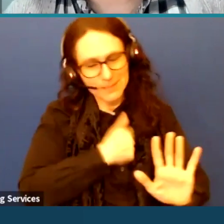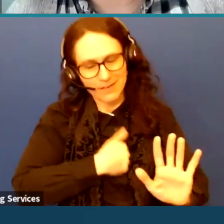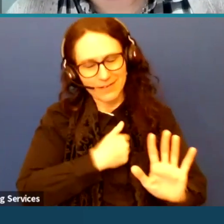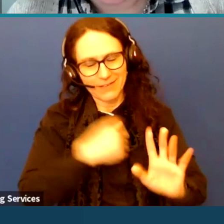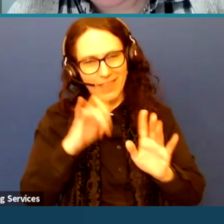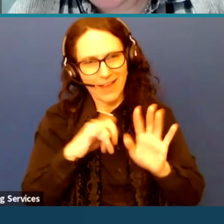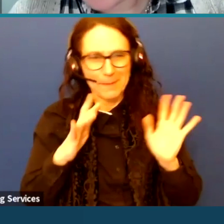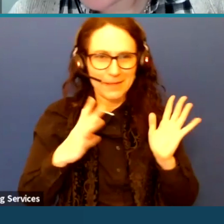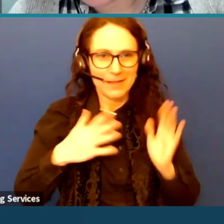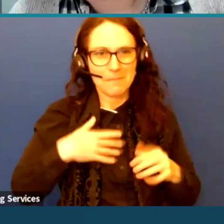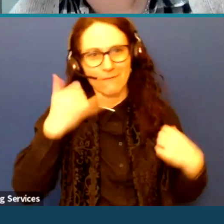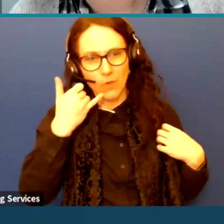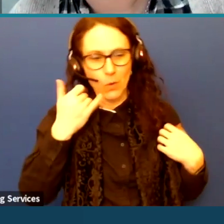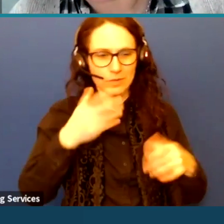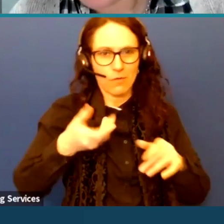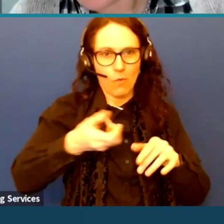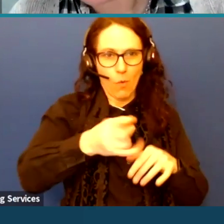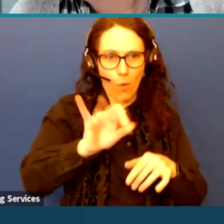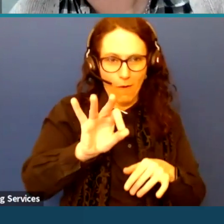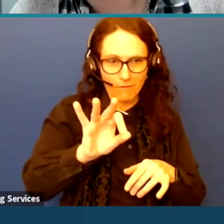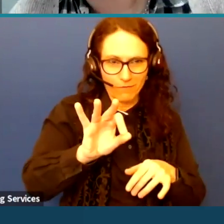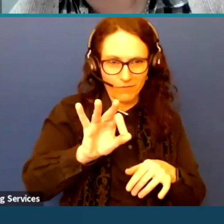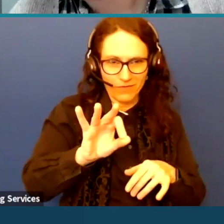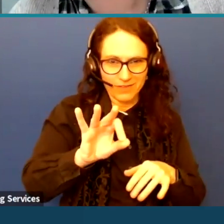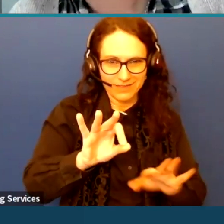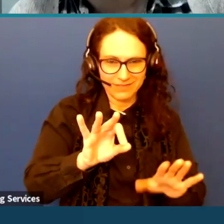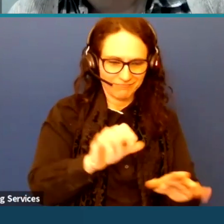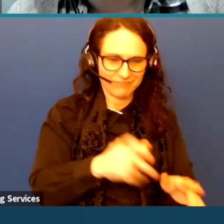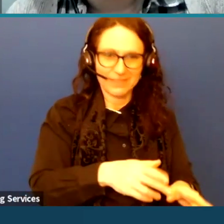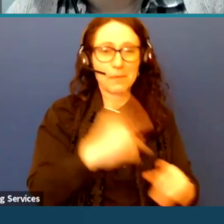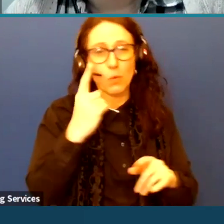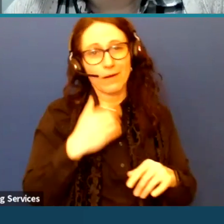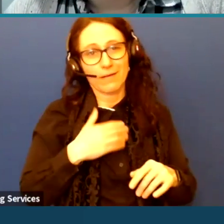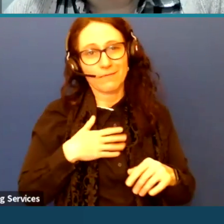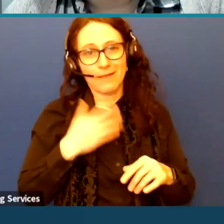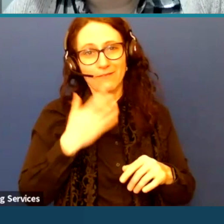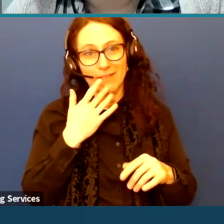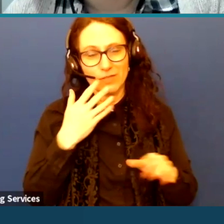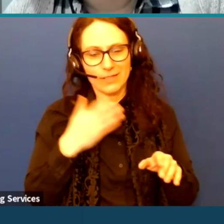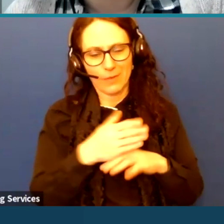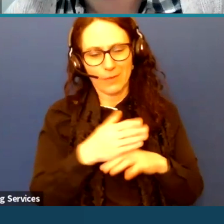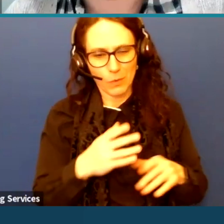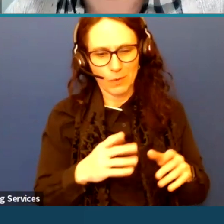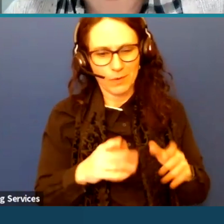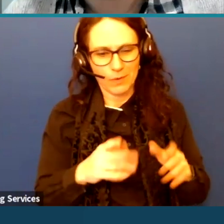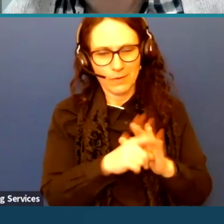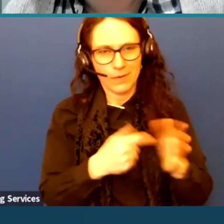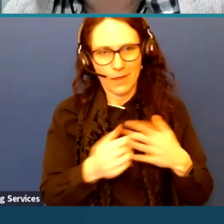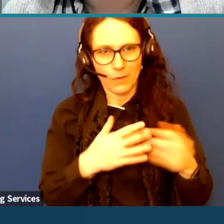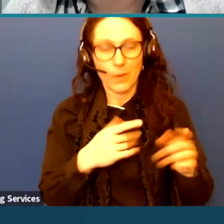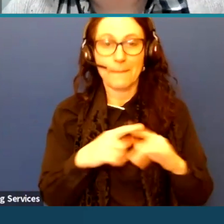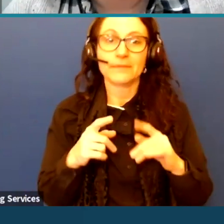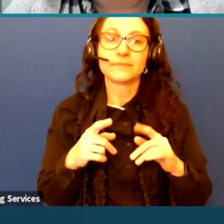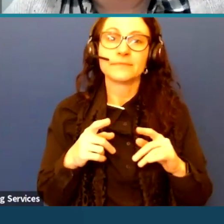I had my phone on do not disturb, but it was one of my favorites that got through. But